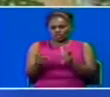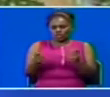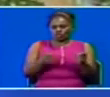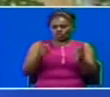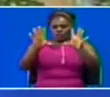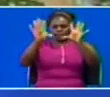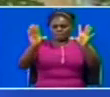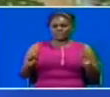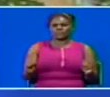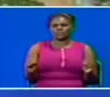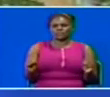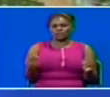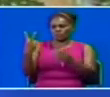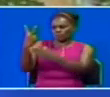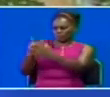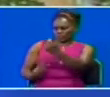of Budget